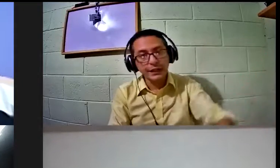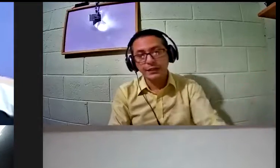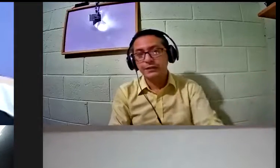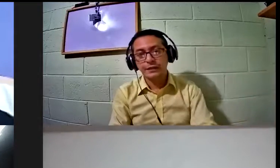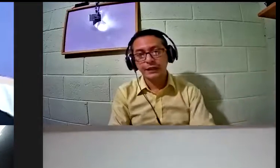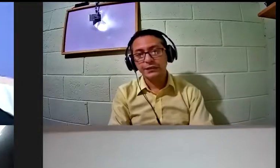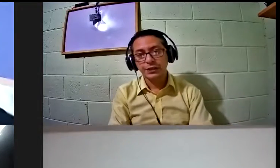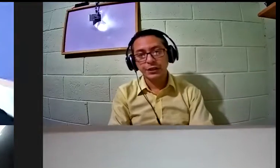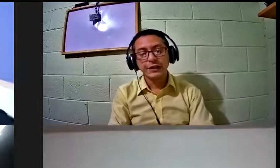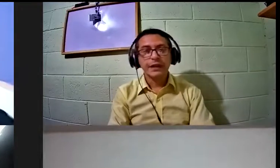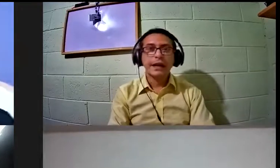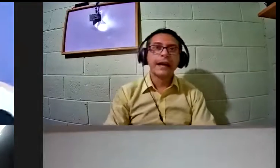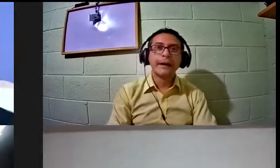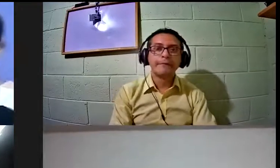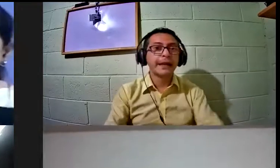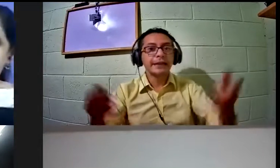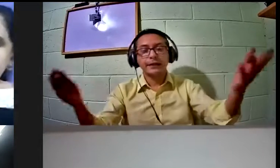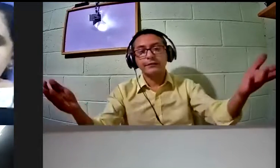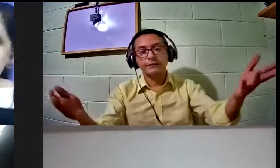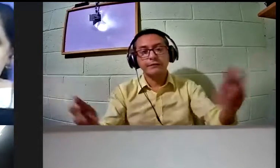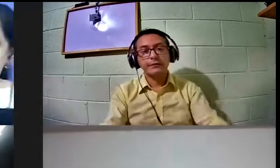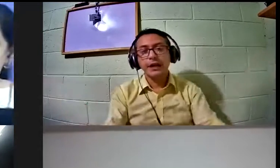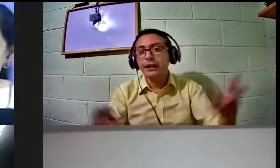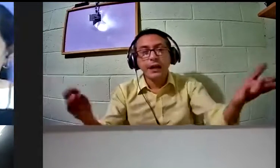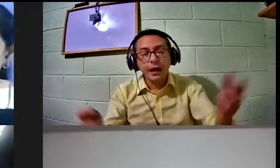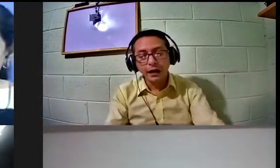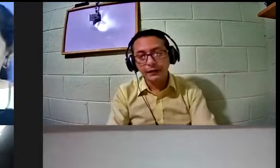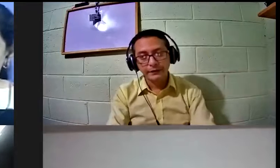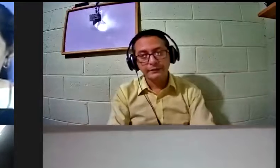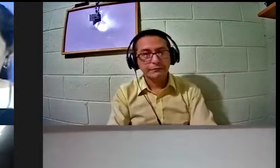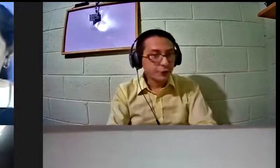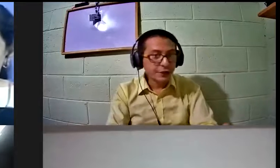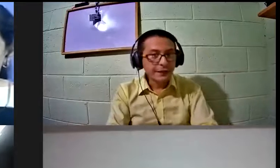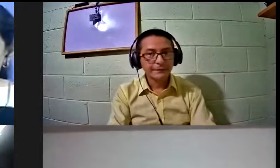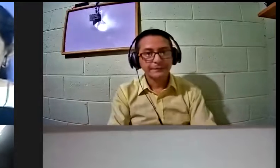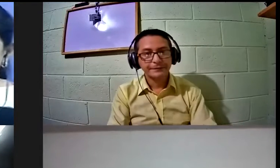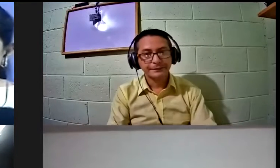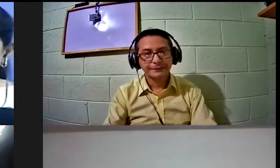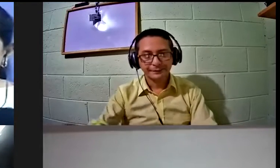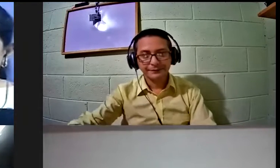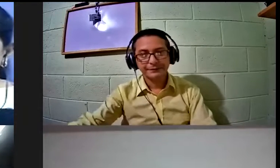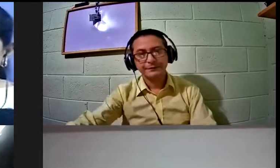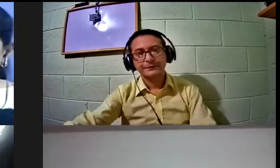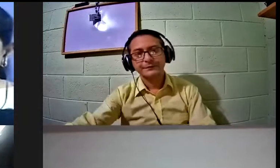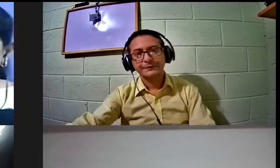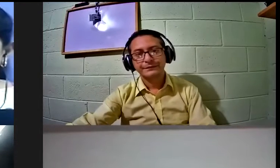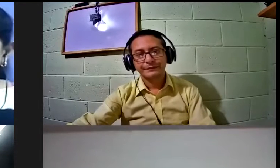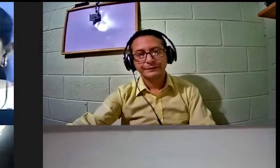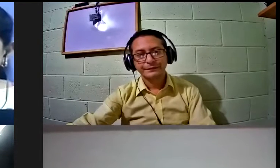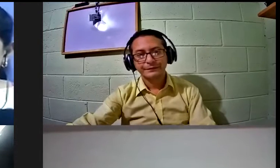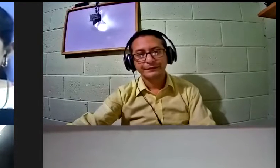I am studying English next year. I am buying a car. You see? Ah, okay.